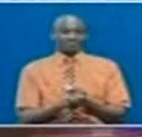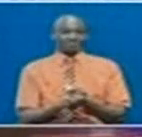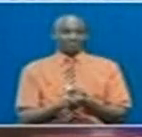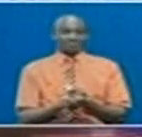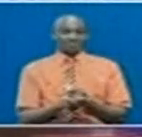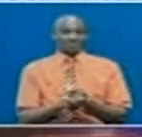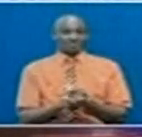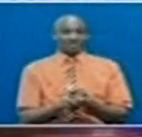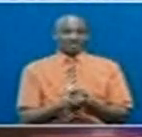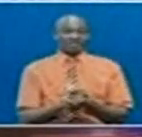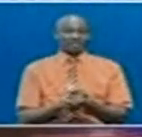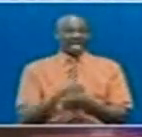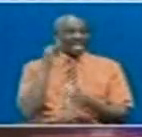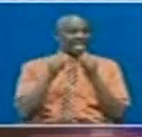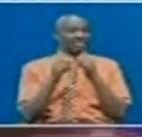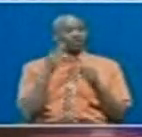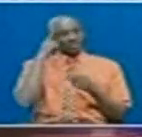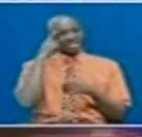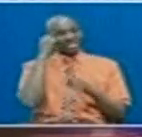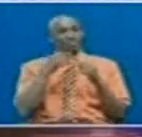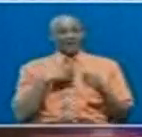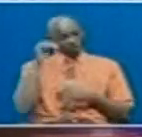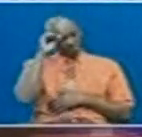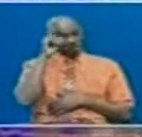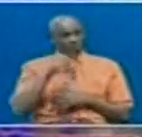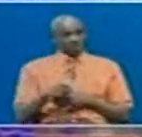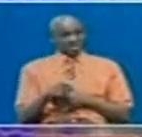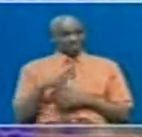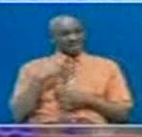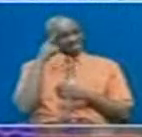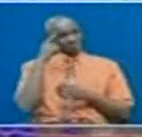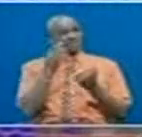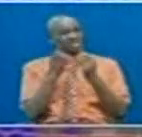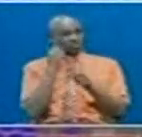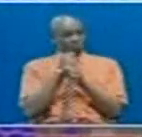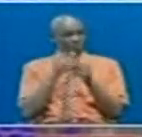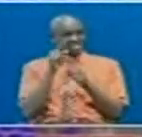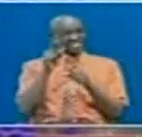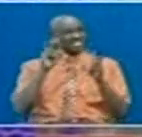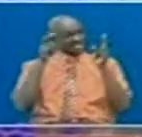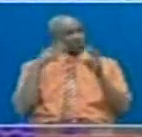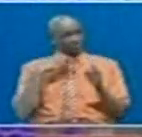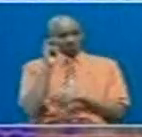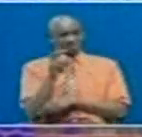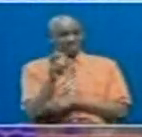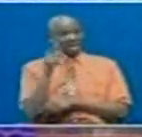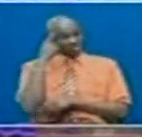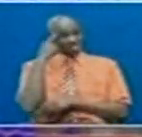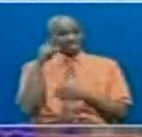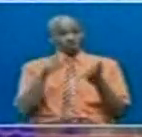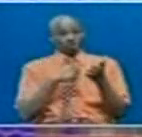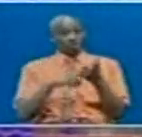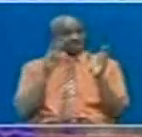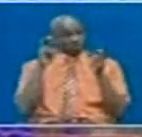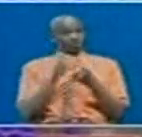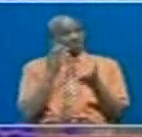KK, in the end? In my opinion, I think we need to look at that issue. For me, it's a local issue. I could be very